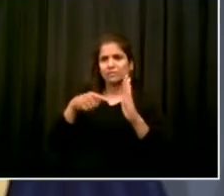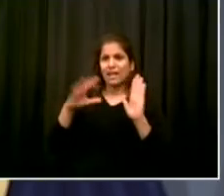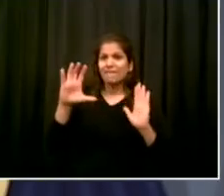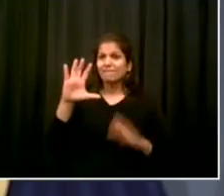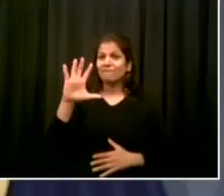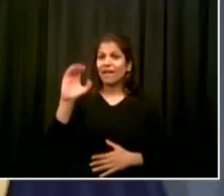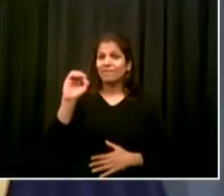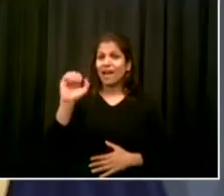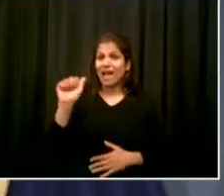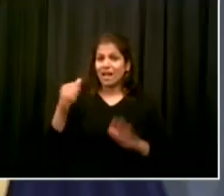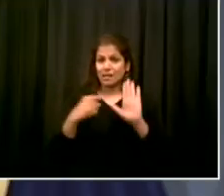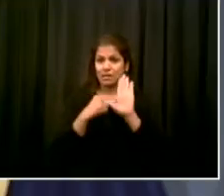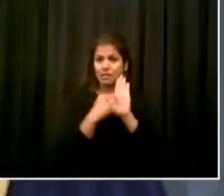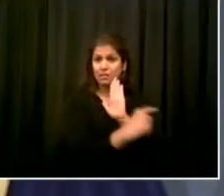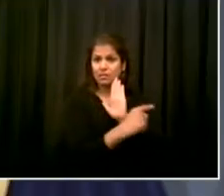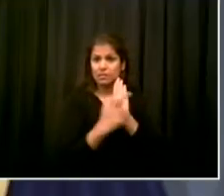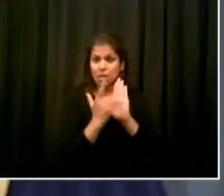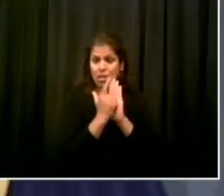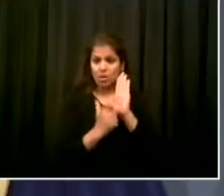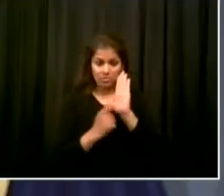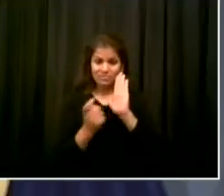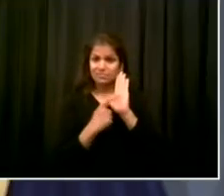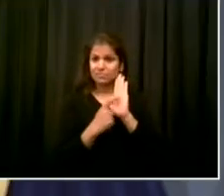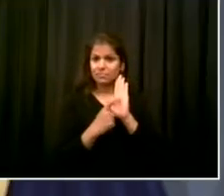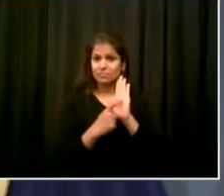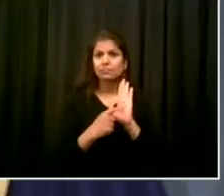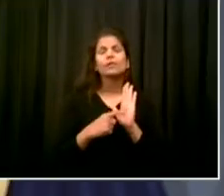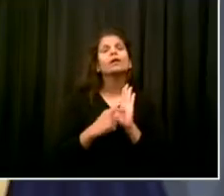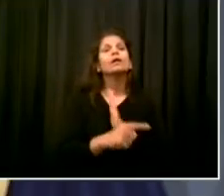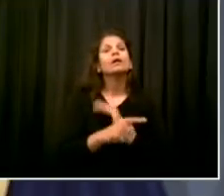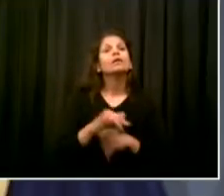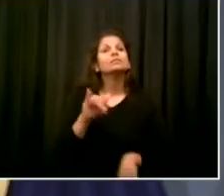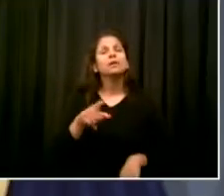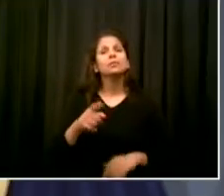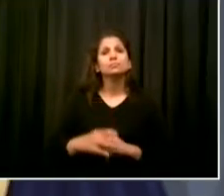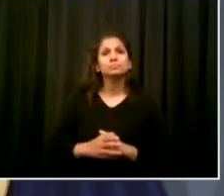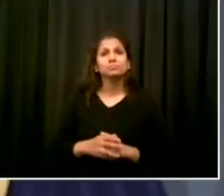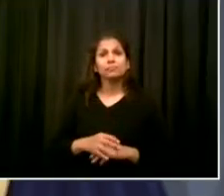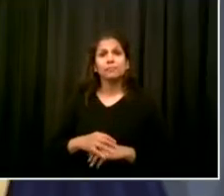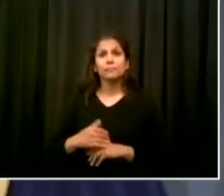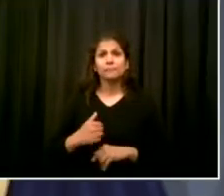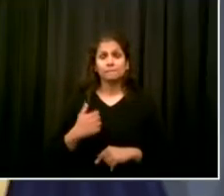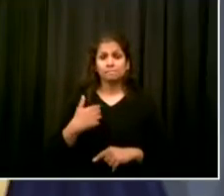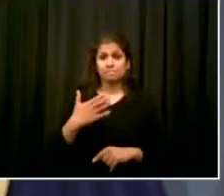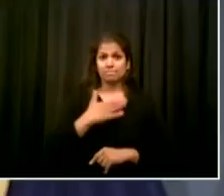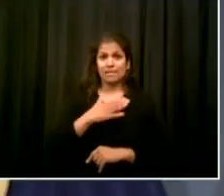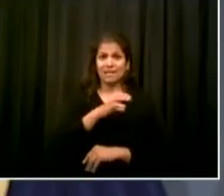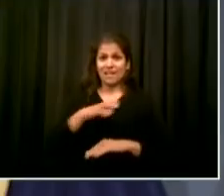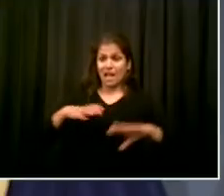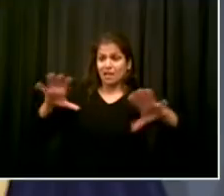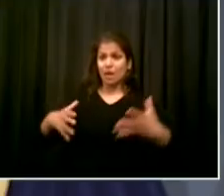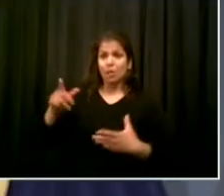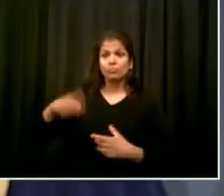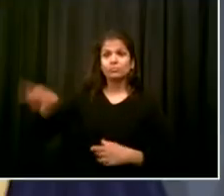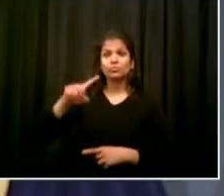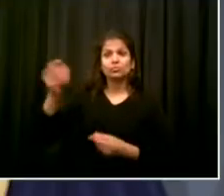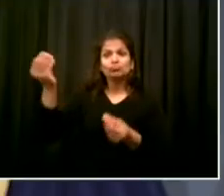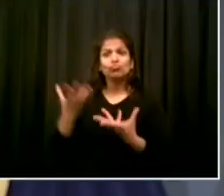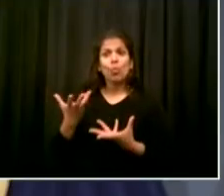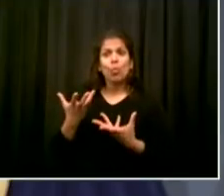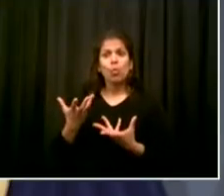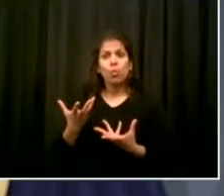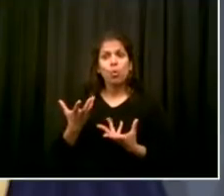quickly. That's what my corporation counsel told me, that no matter how much we wanted transparency, it would not hold up in court. We would